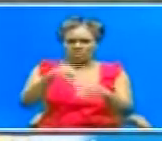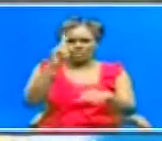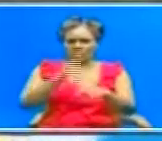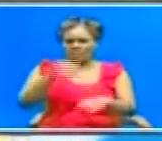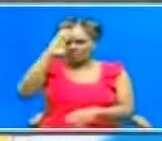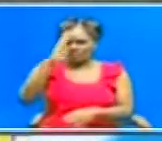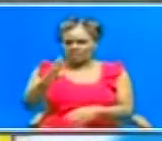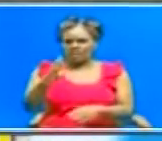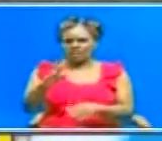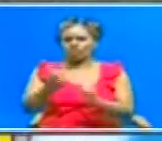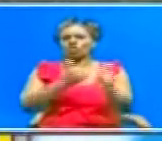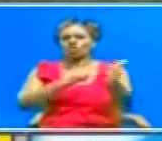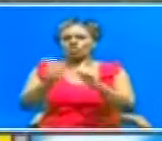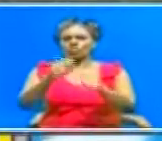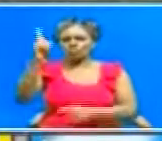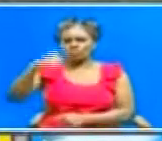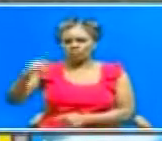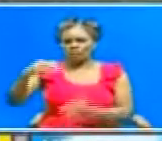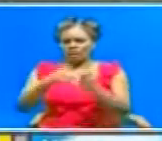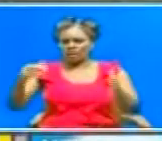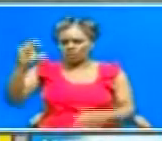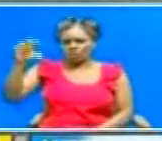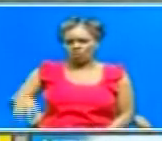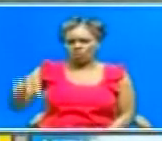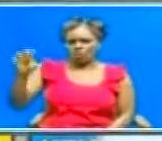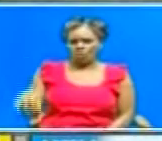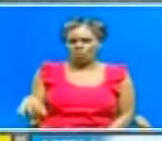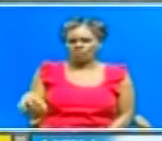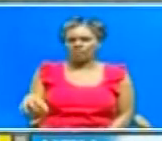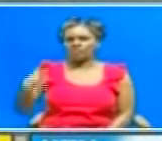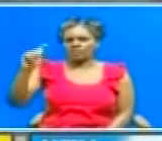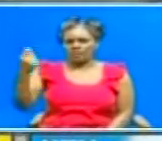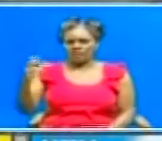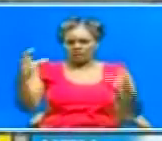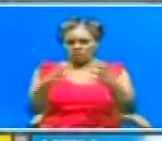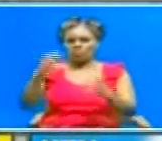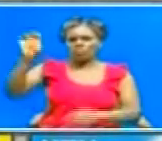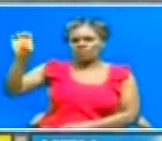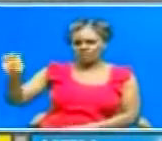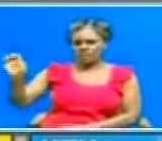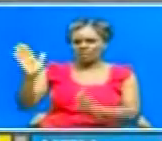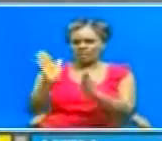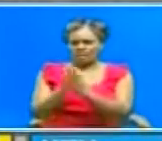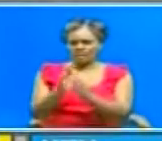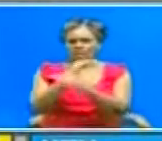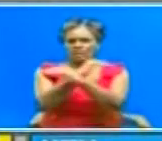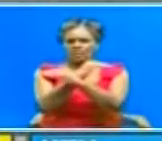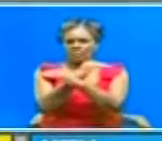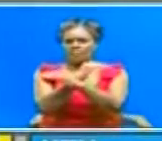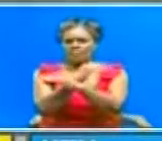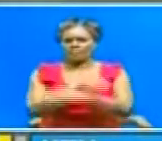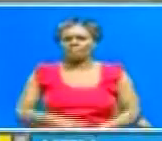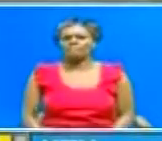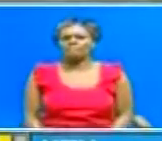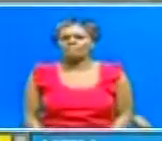Sundays Africa Cup of Nations qualifiers match against Congo in Brazzaville. Kenya is in Pool E together with Zambia, Congo-Brazzaville and